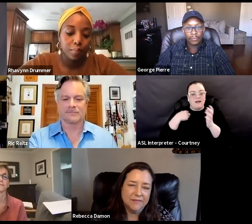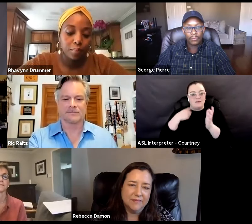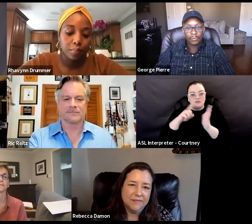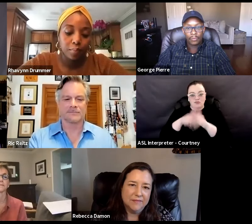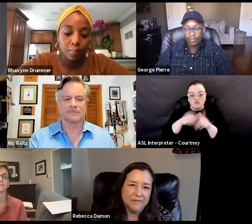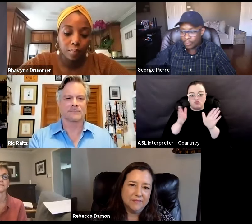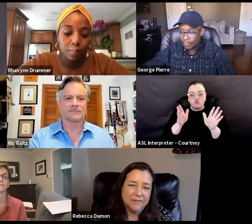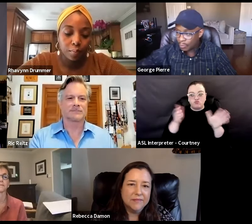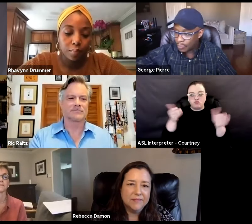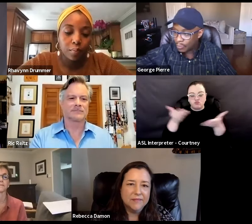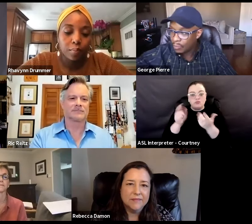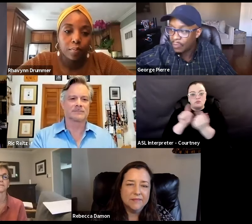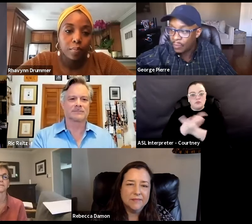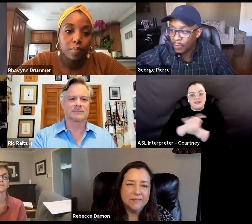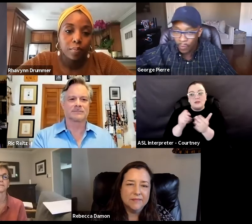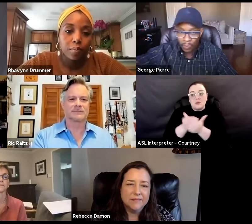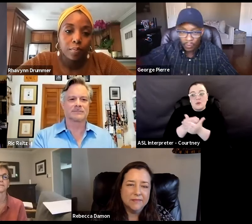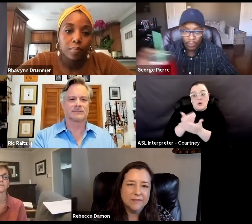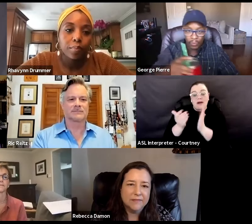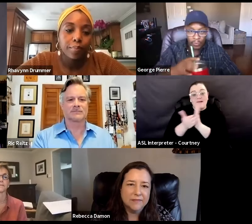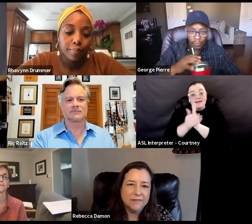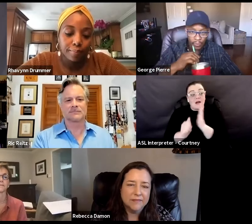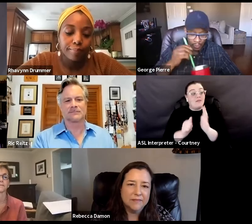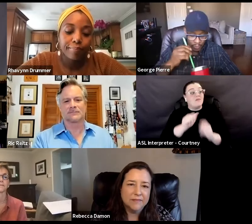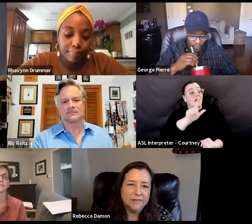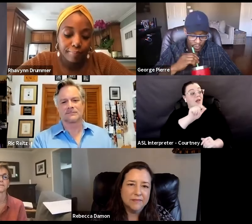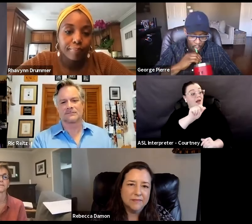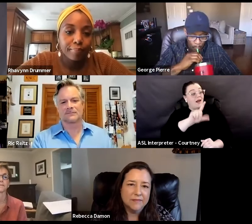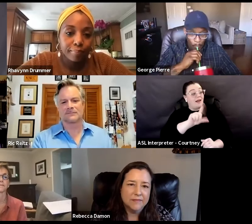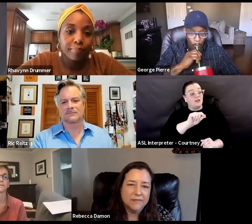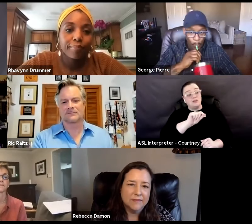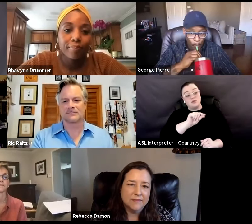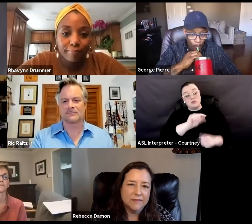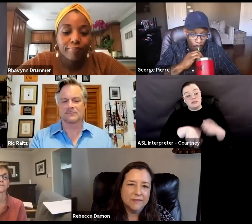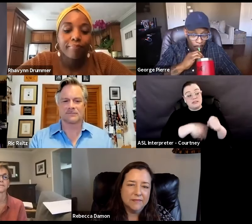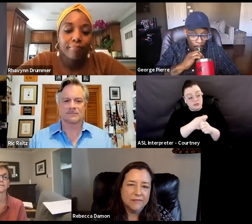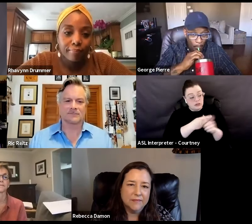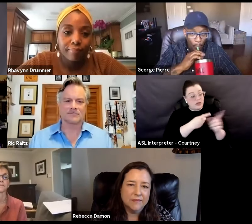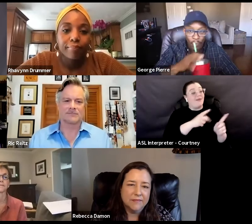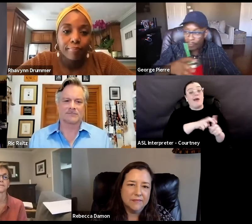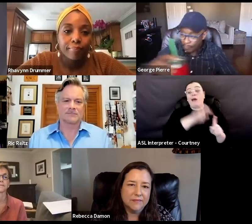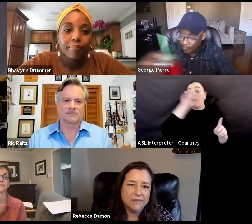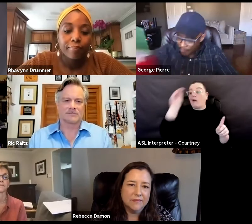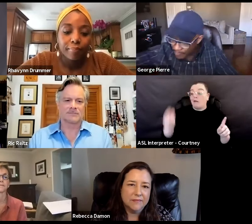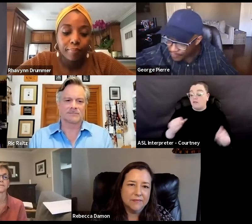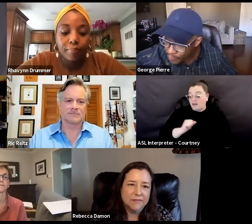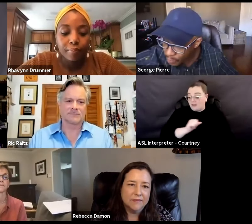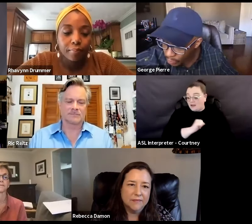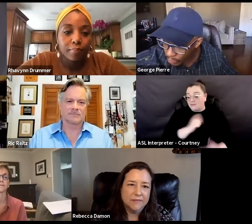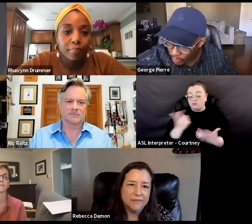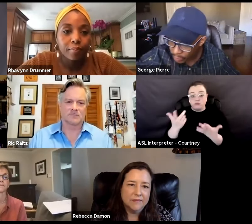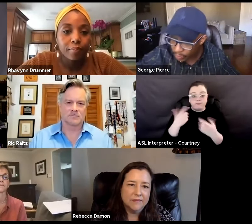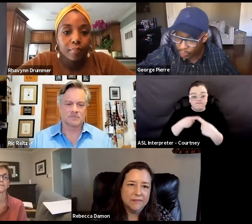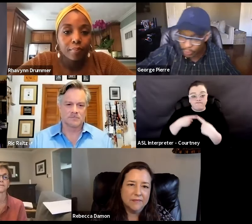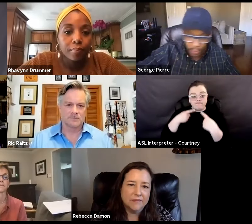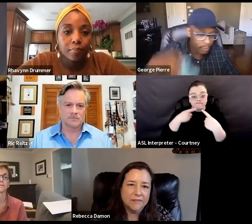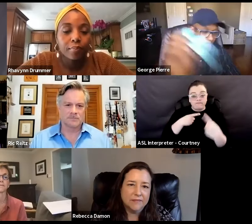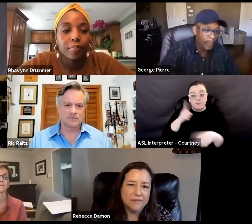moved here from LA after being there 20 years, and they cannot get representation here because the agencies are